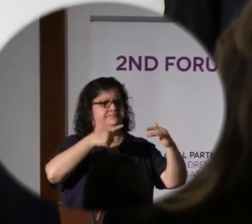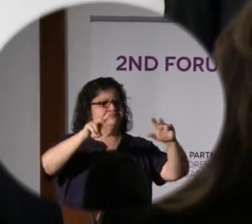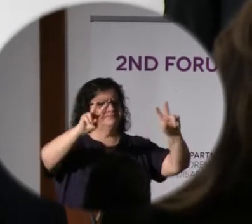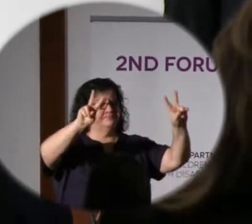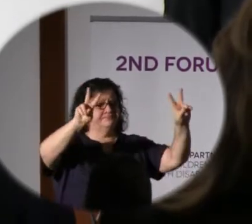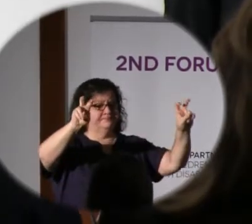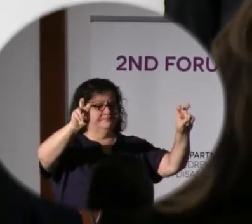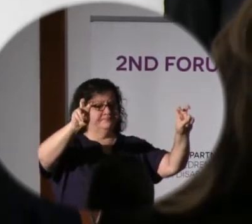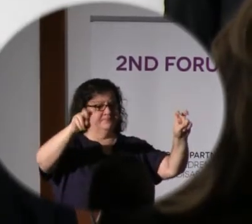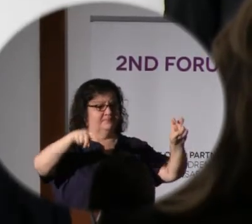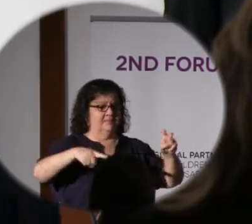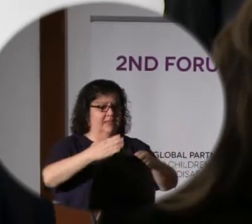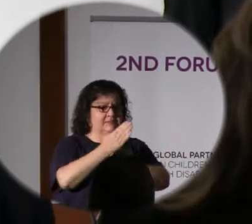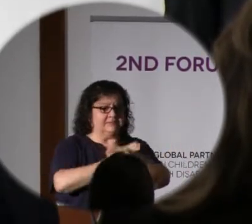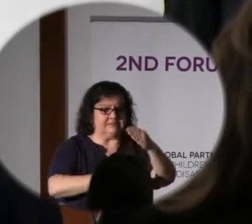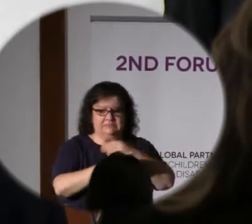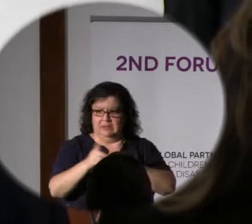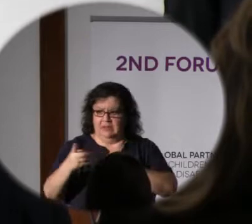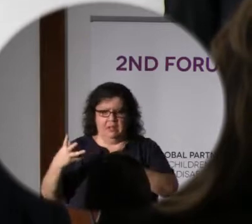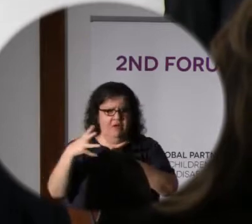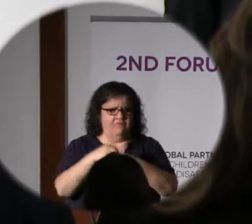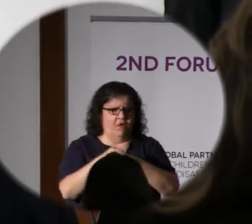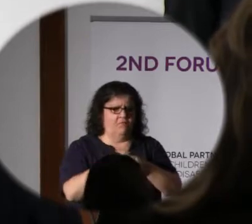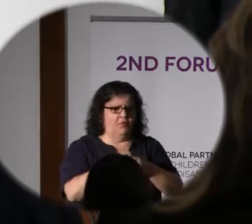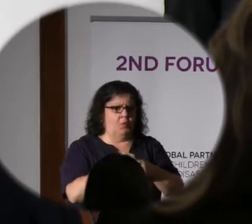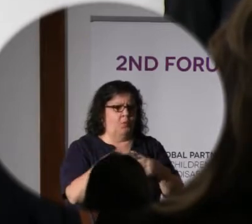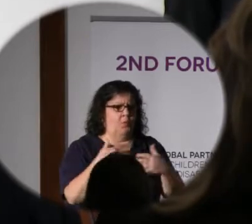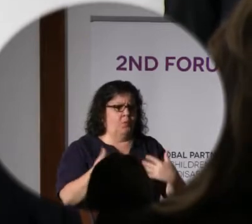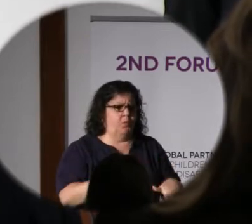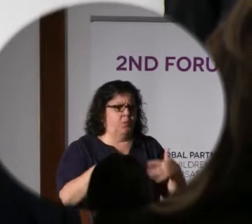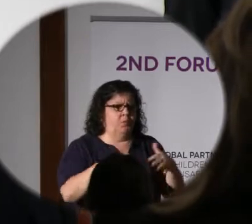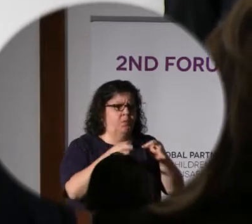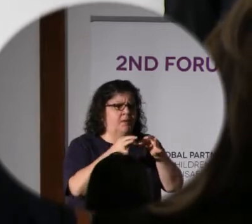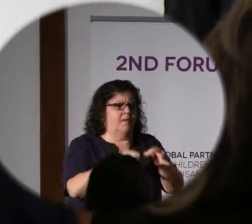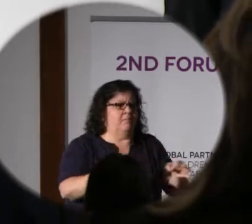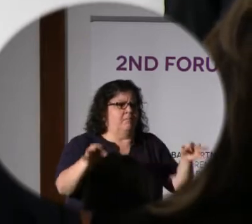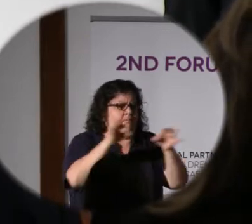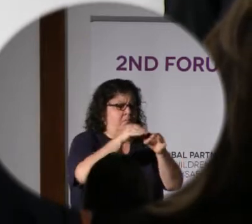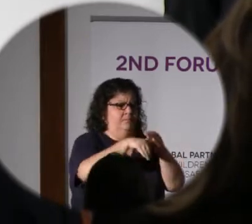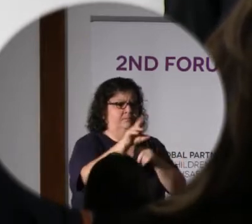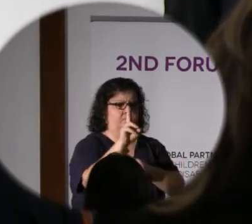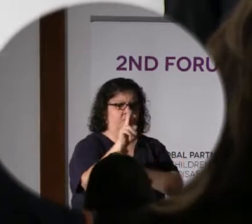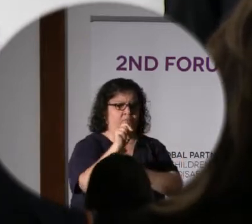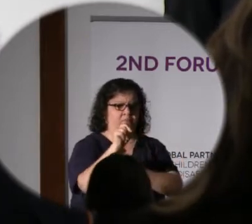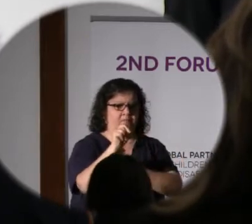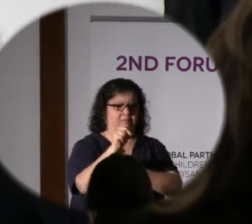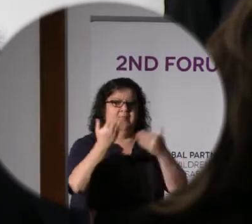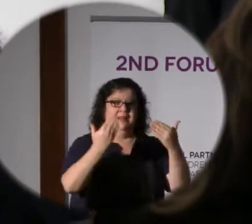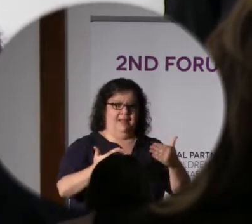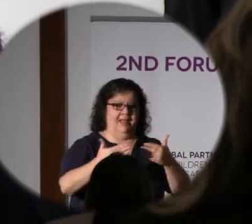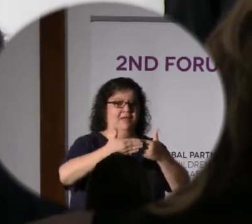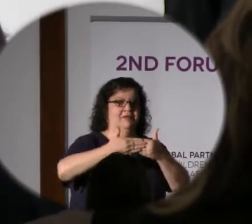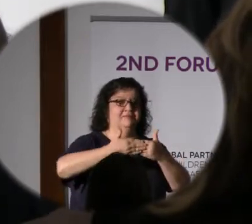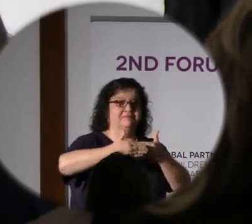the history of UN, that now we can really start to work together so that we have a truly inclusive